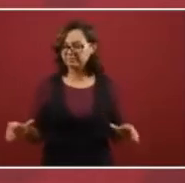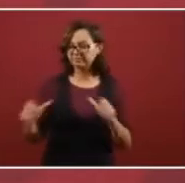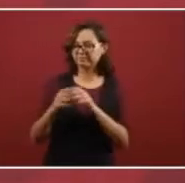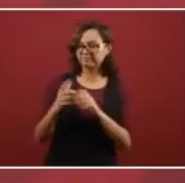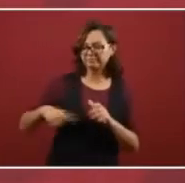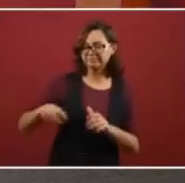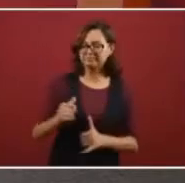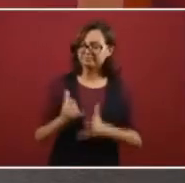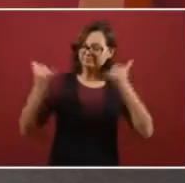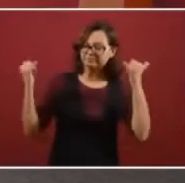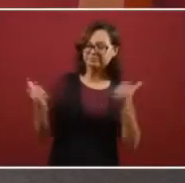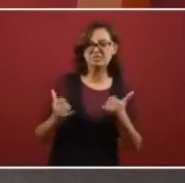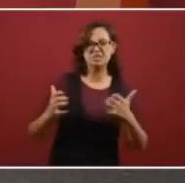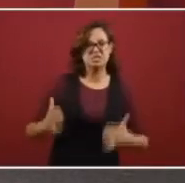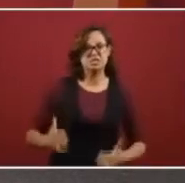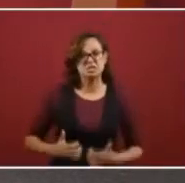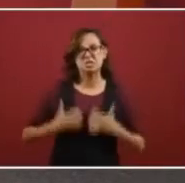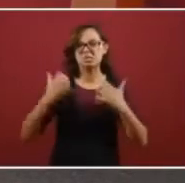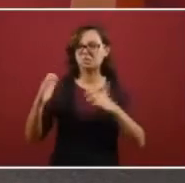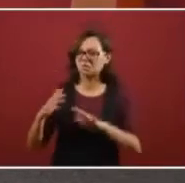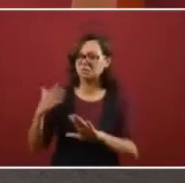that they're anarchists. No.